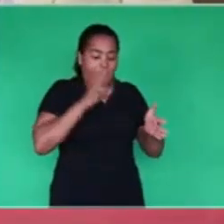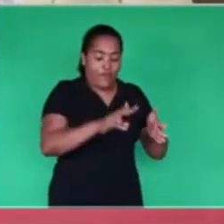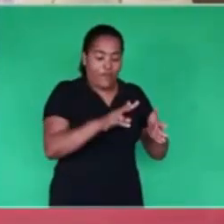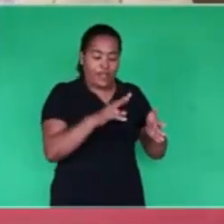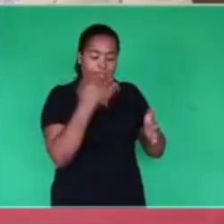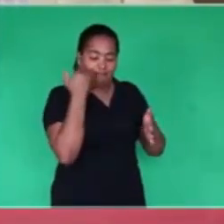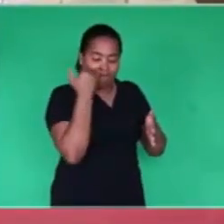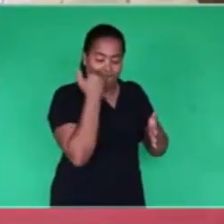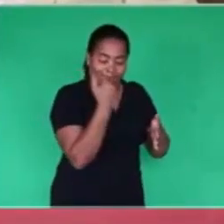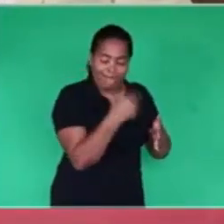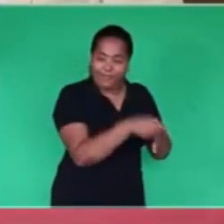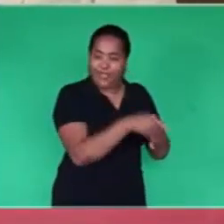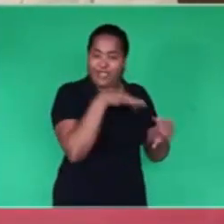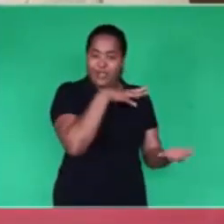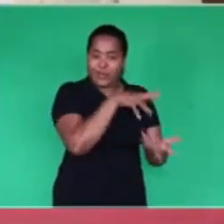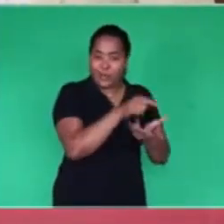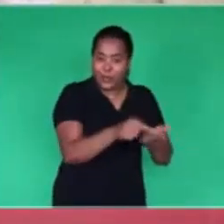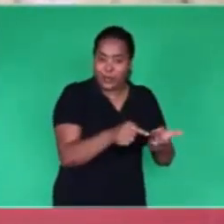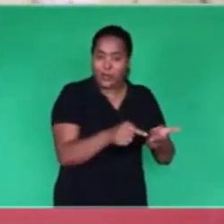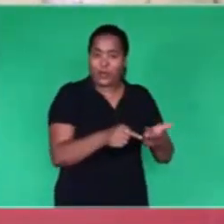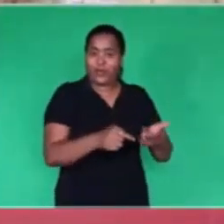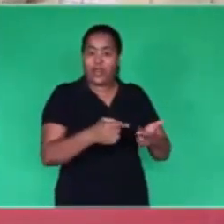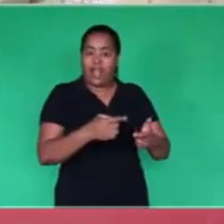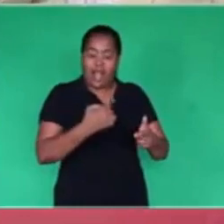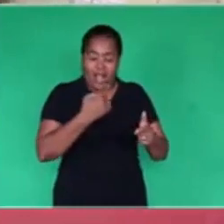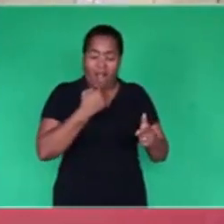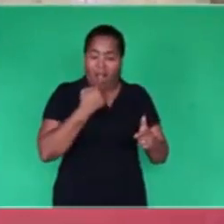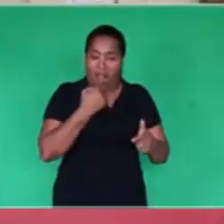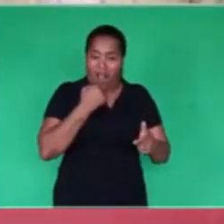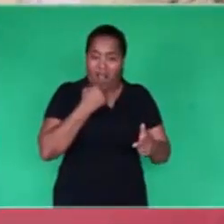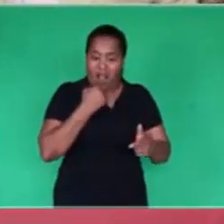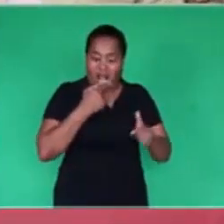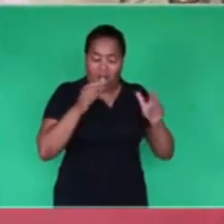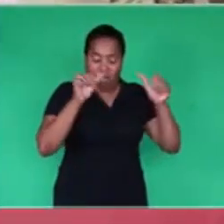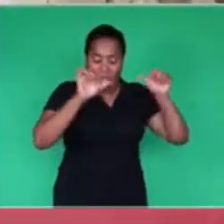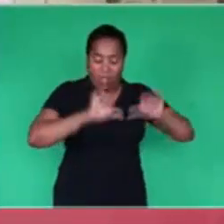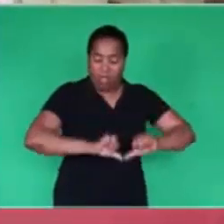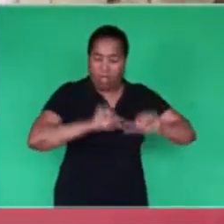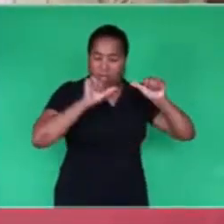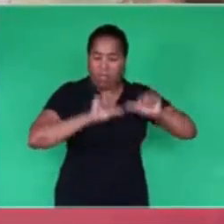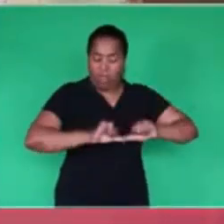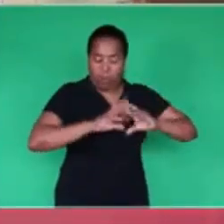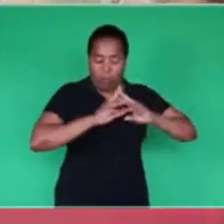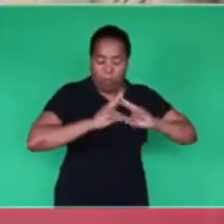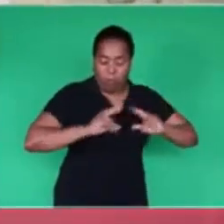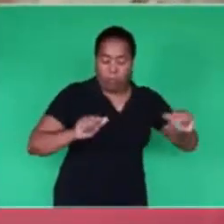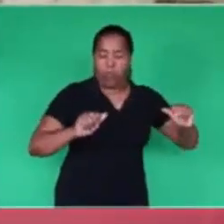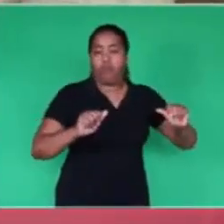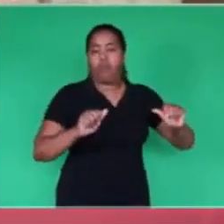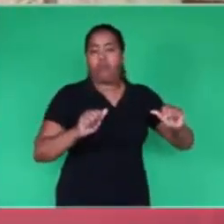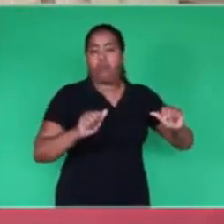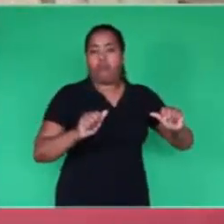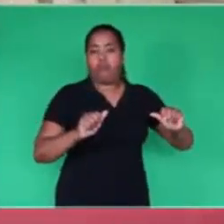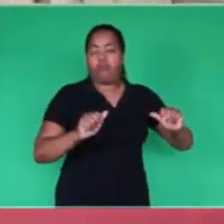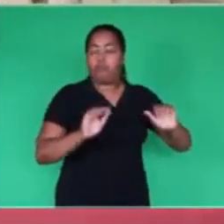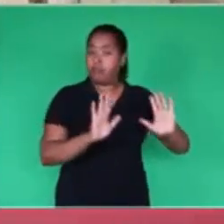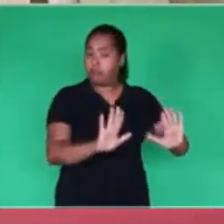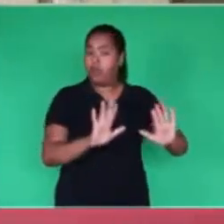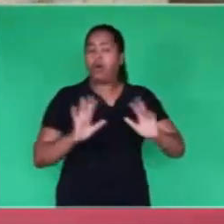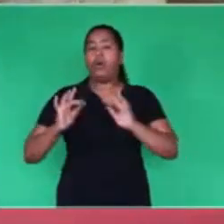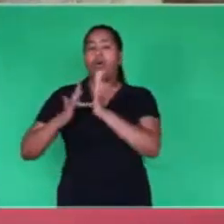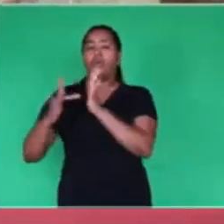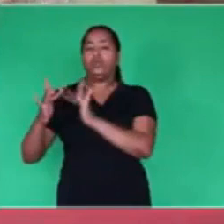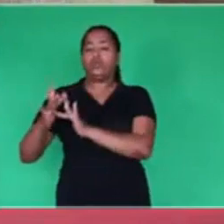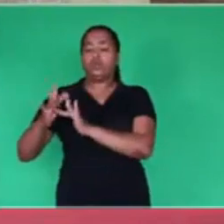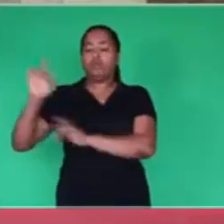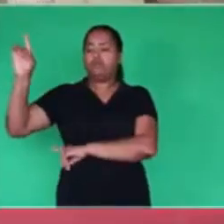The wife will return with the Israel which accepted Jesus. Those who accepted Jesus